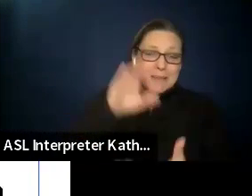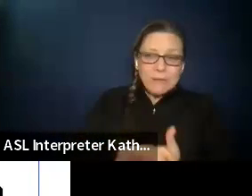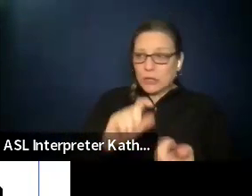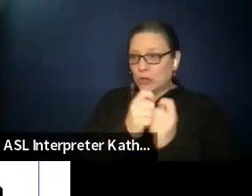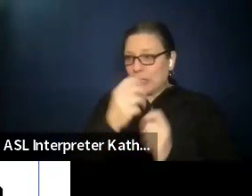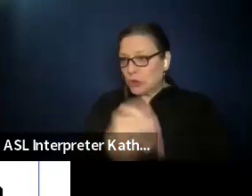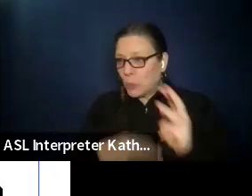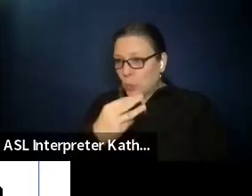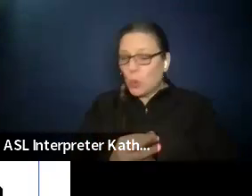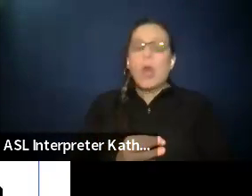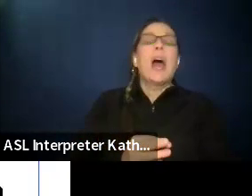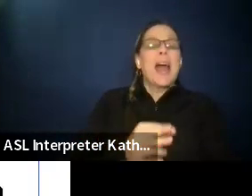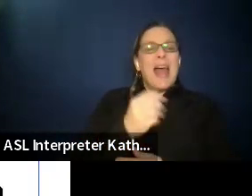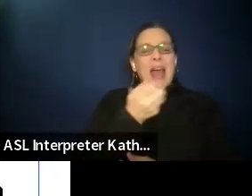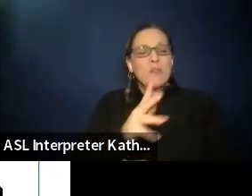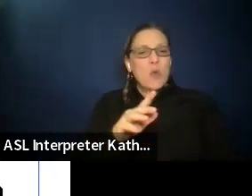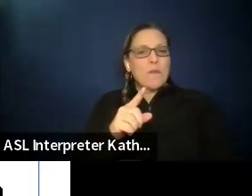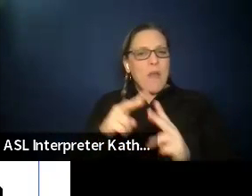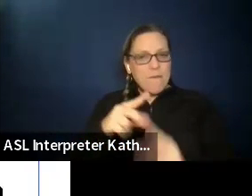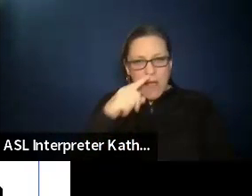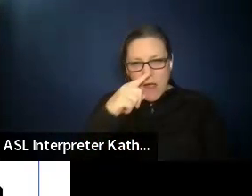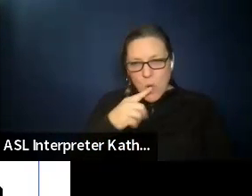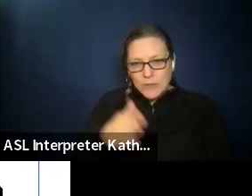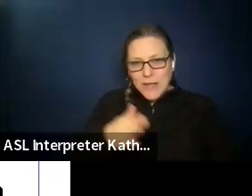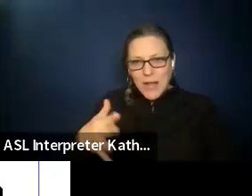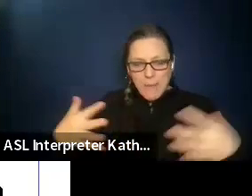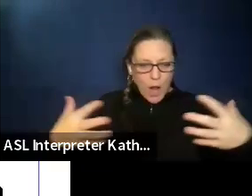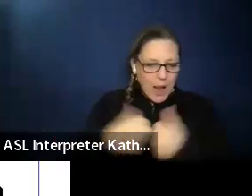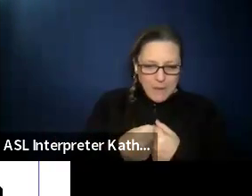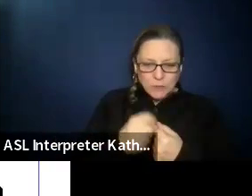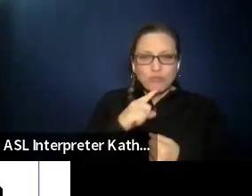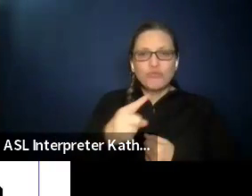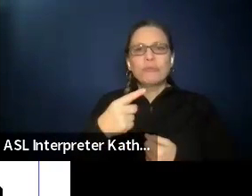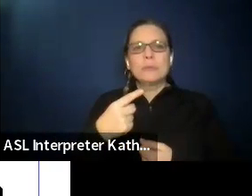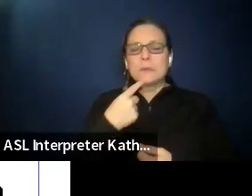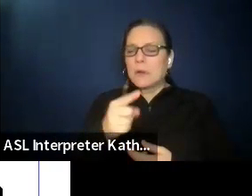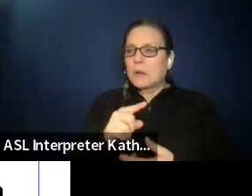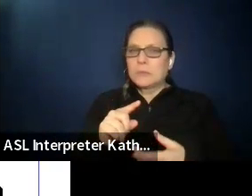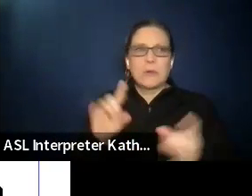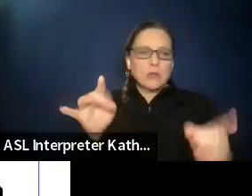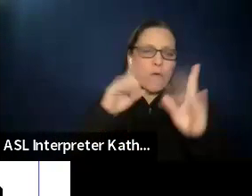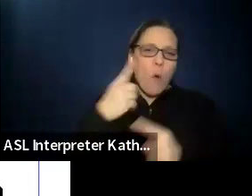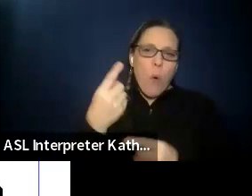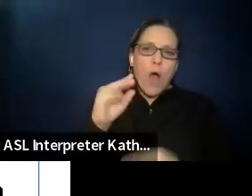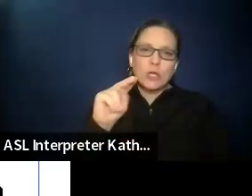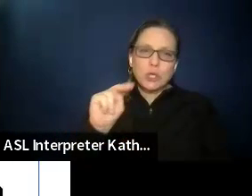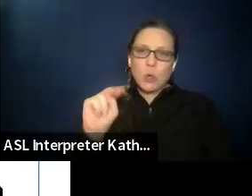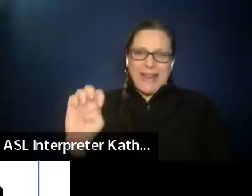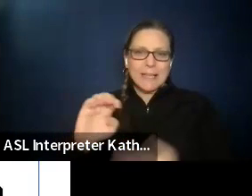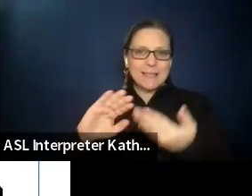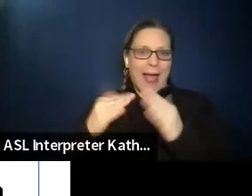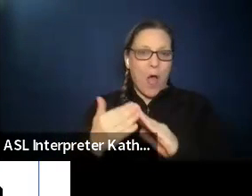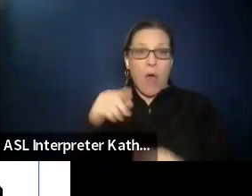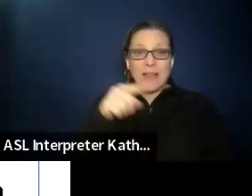changing world, and a few super nosy neighbors collided to spell disaster for one New England town.